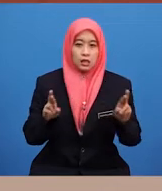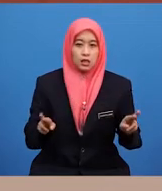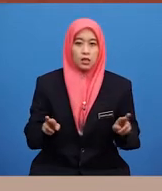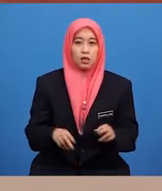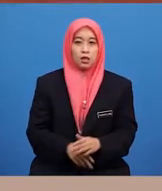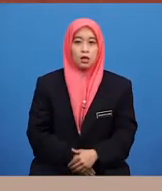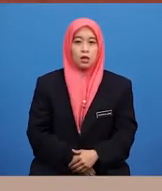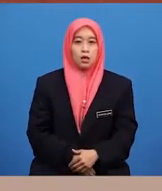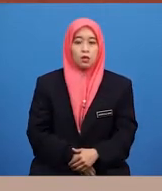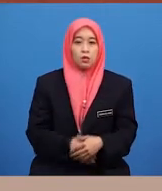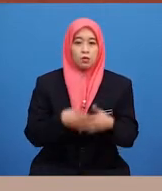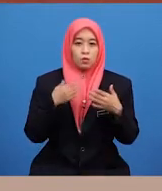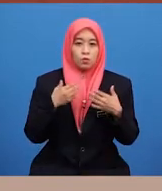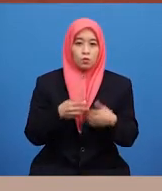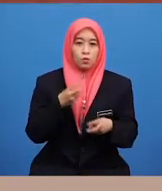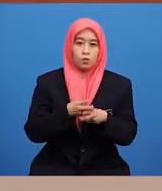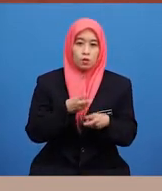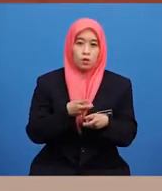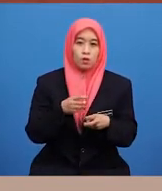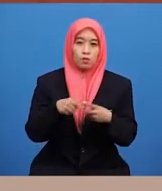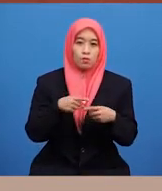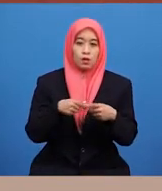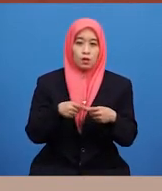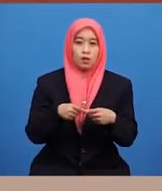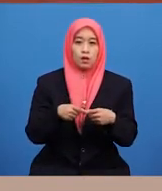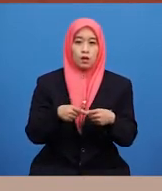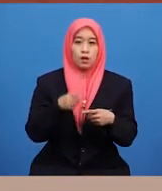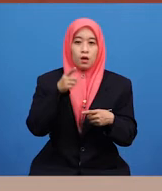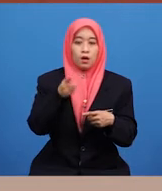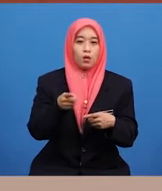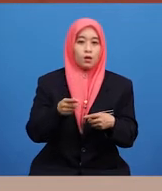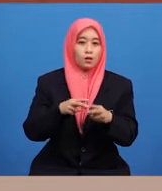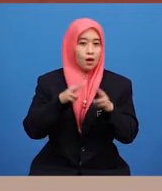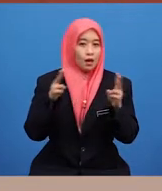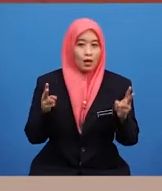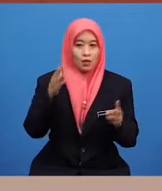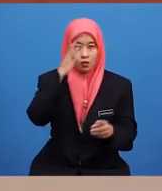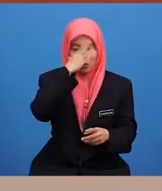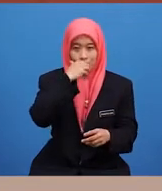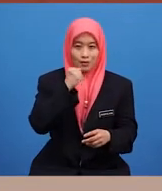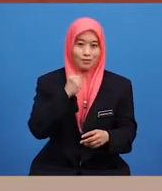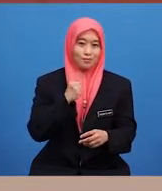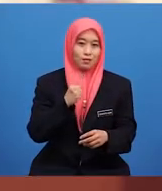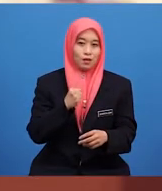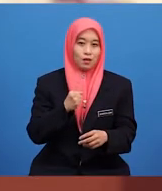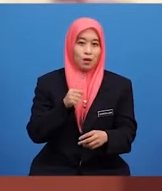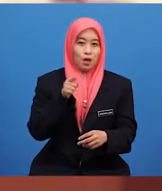will do another activity one more time. You choose, Yolo. What do you want to